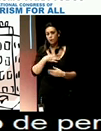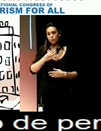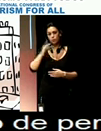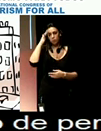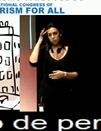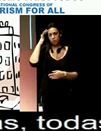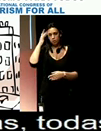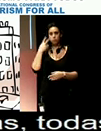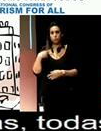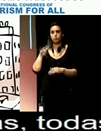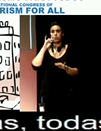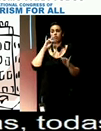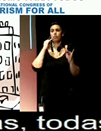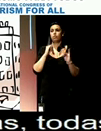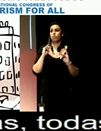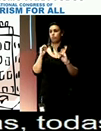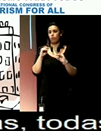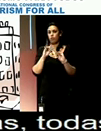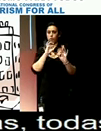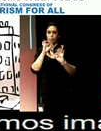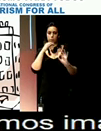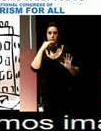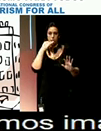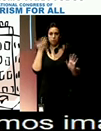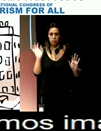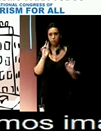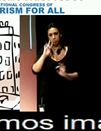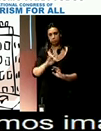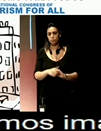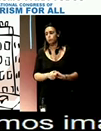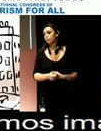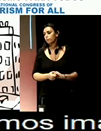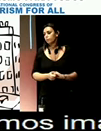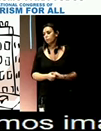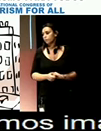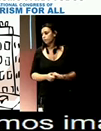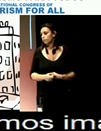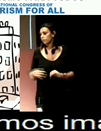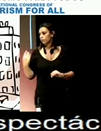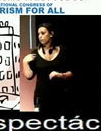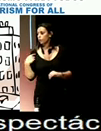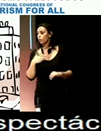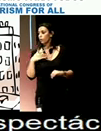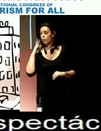And we can imagine that they are enjoying the show, the performance. They can see.